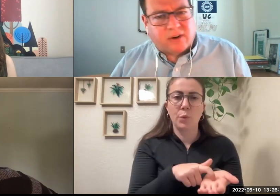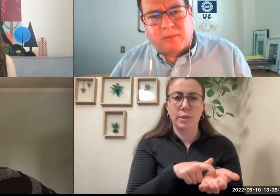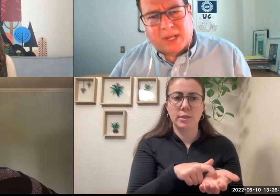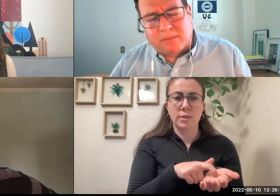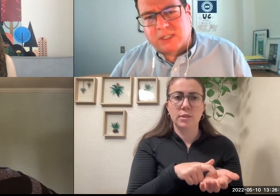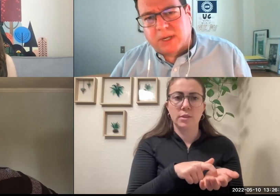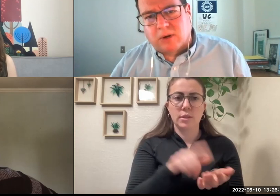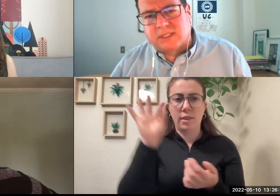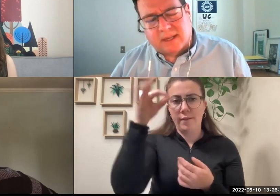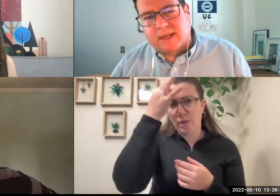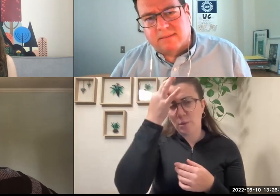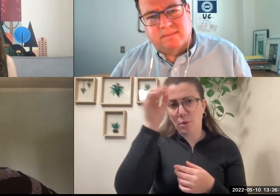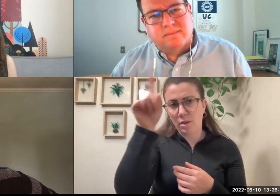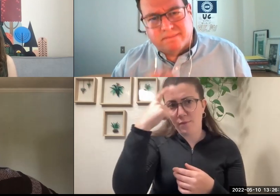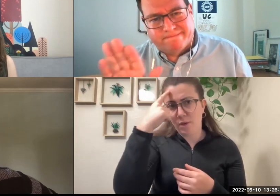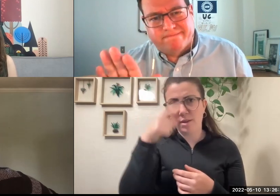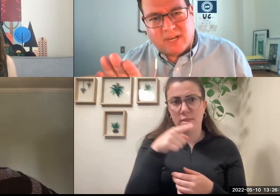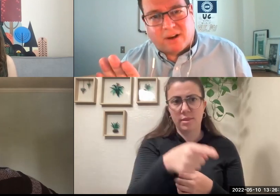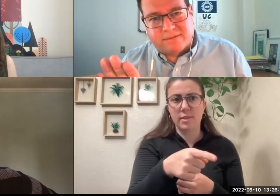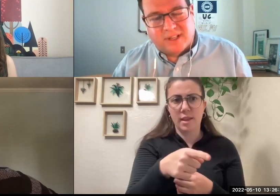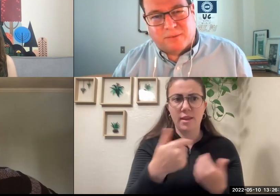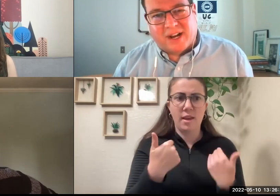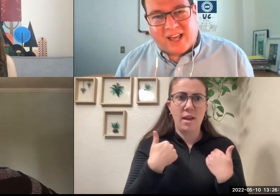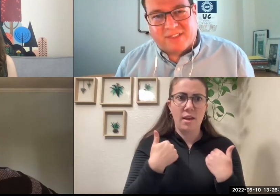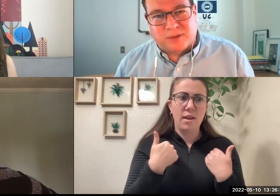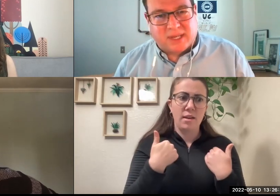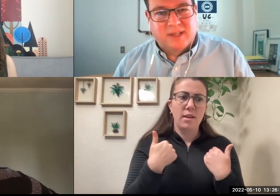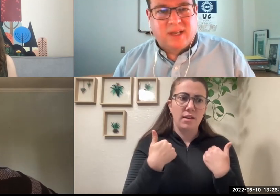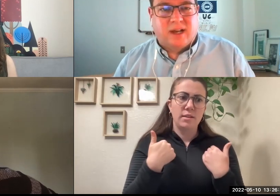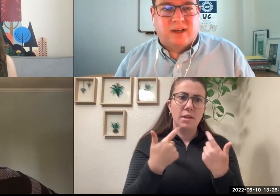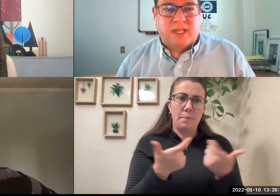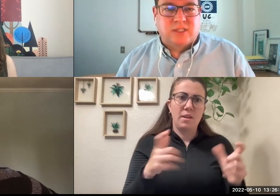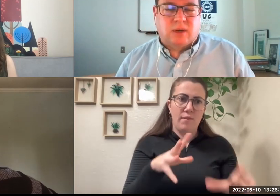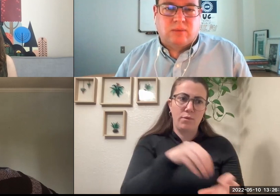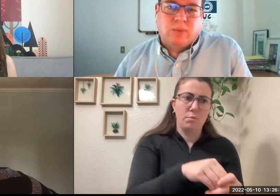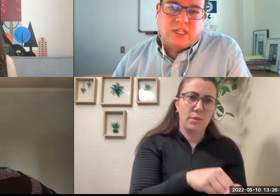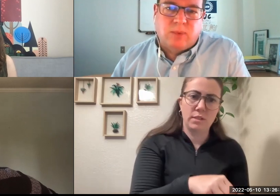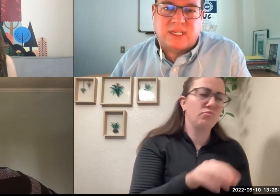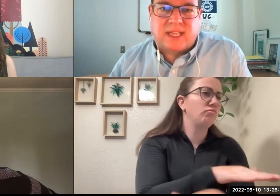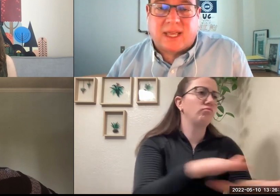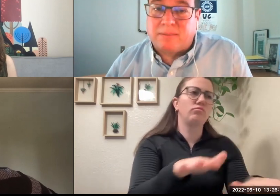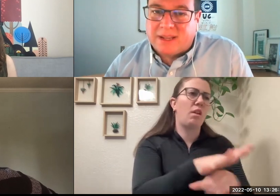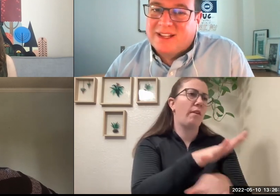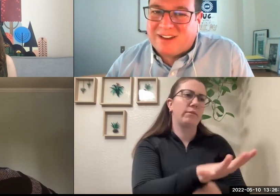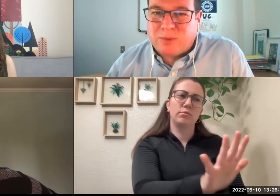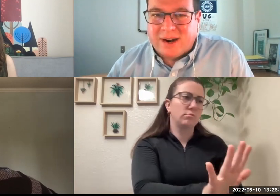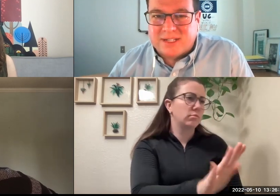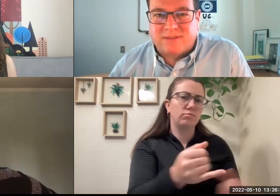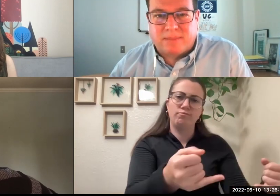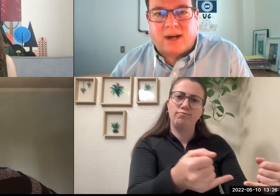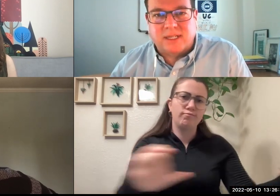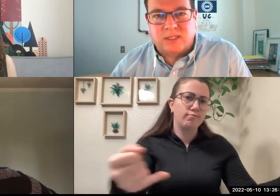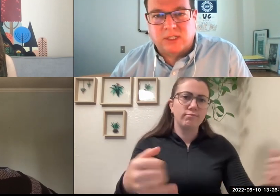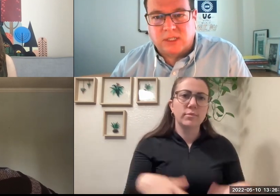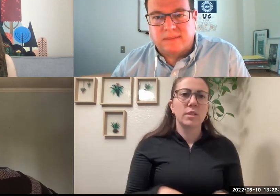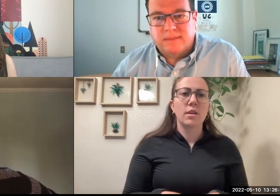the federal government played a much bigger role, saying like, enough, like we're not going to have it this way. And so we could see that again, but that requires a